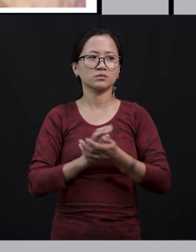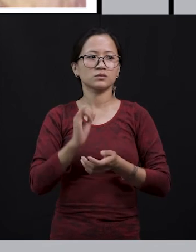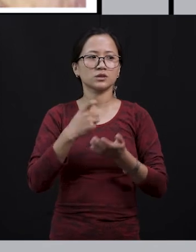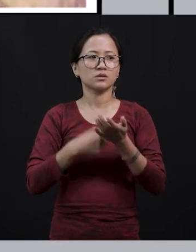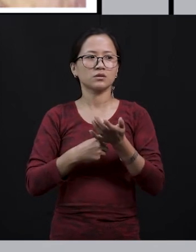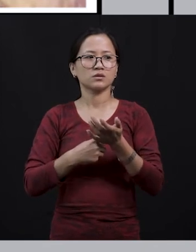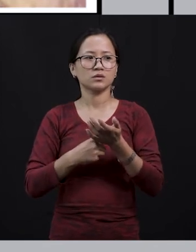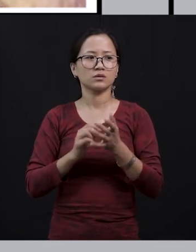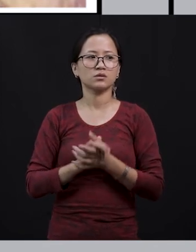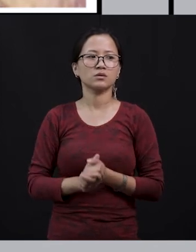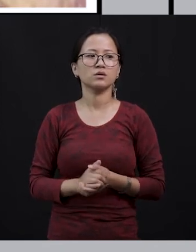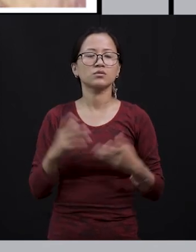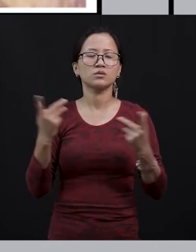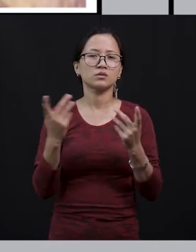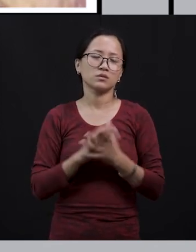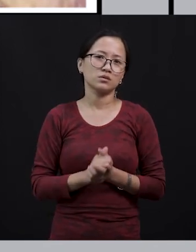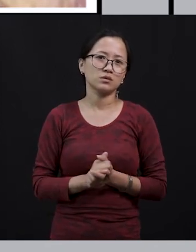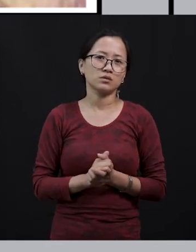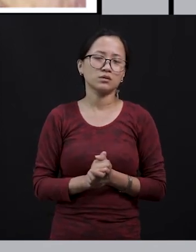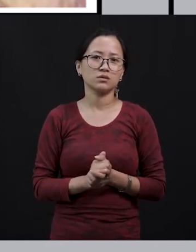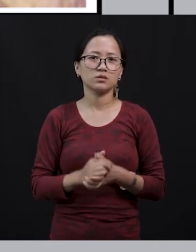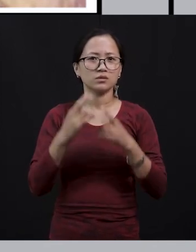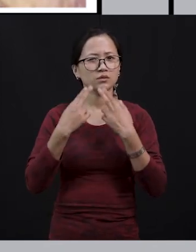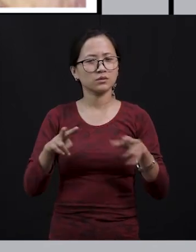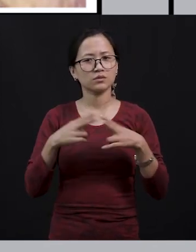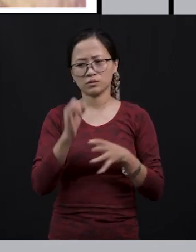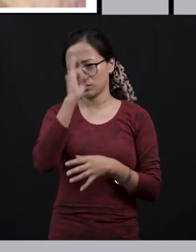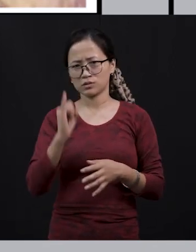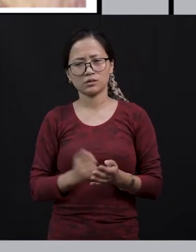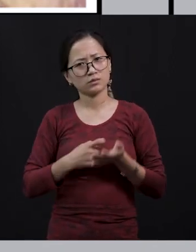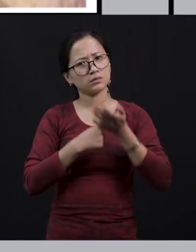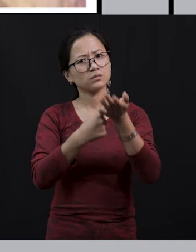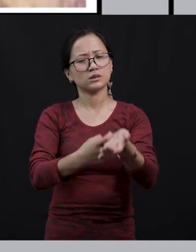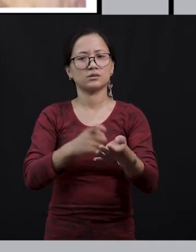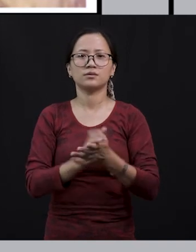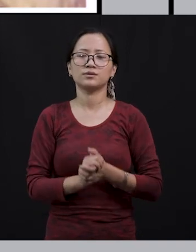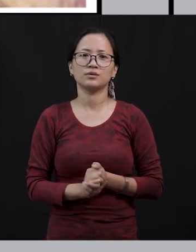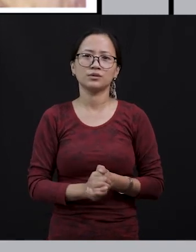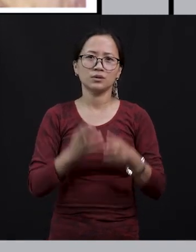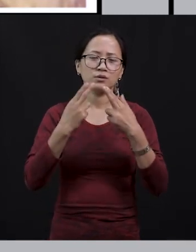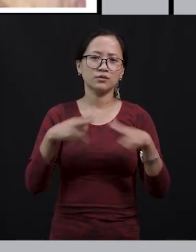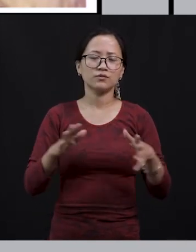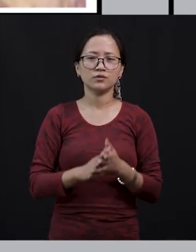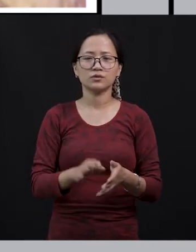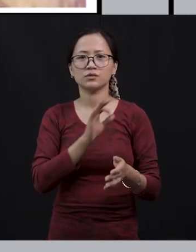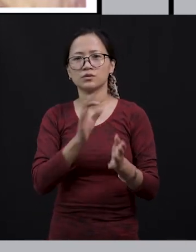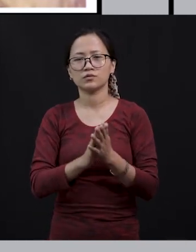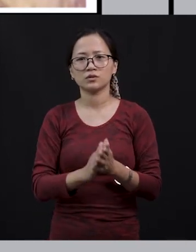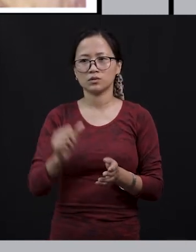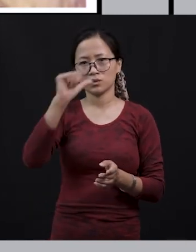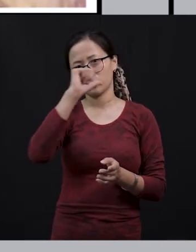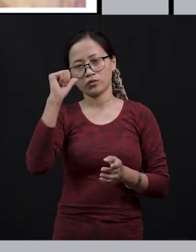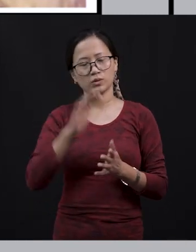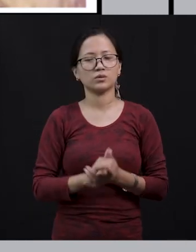Runuddin Firoz Shah. But what happens is that he was a very, very weak ruler and he was very, very fond of alcohol. So even